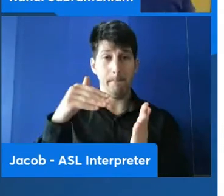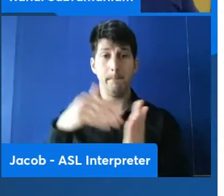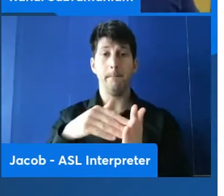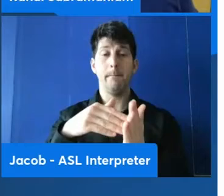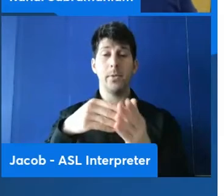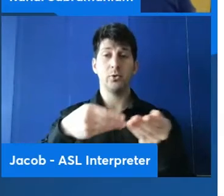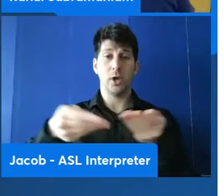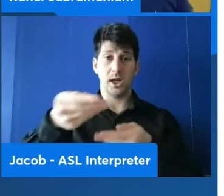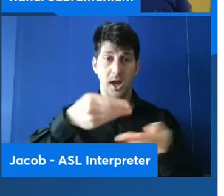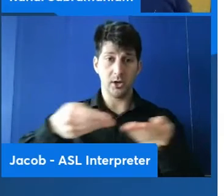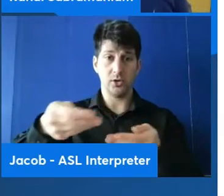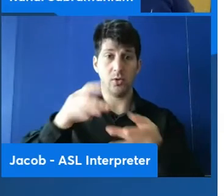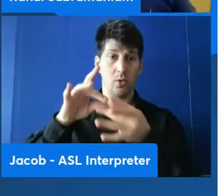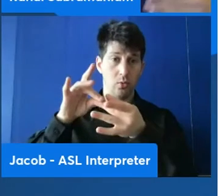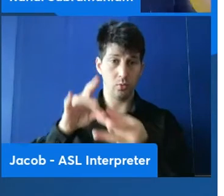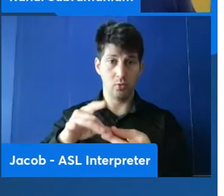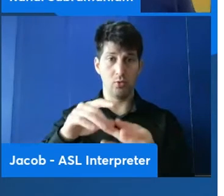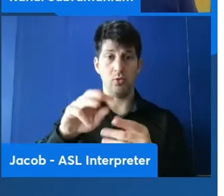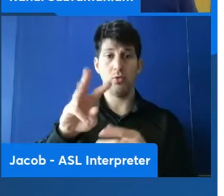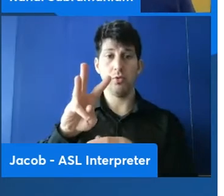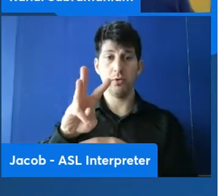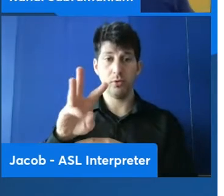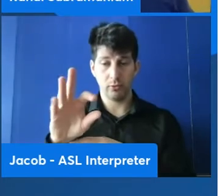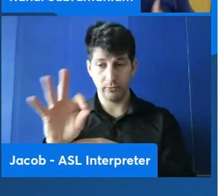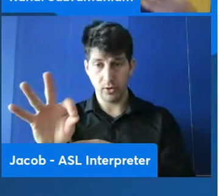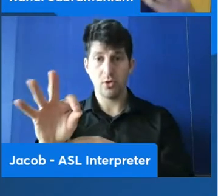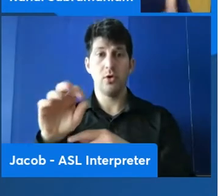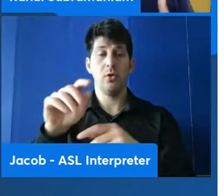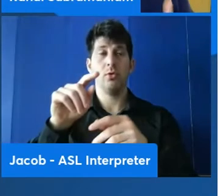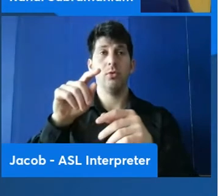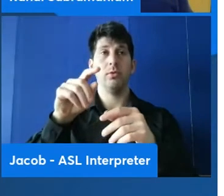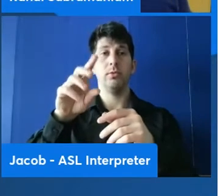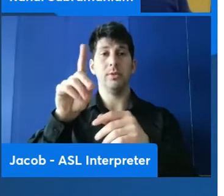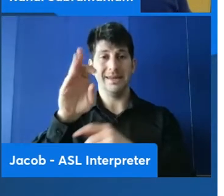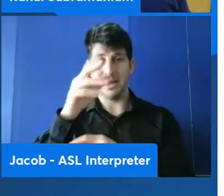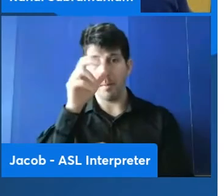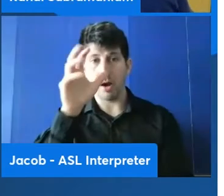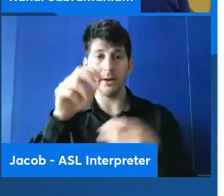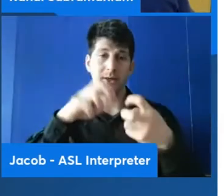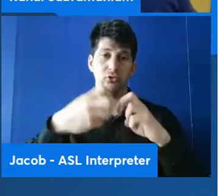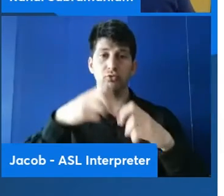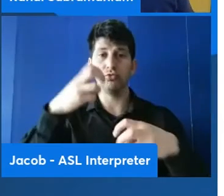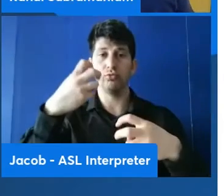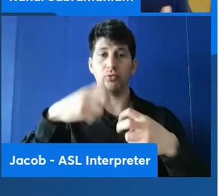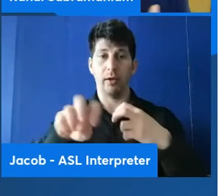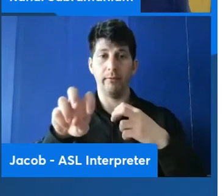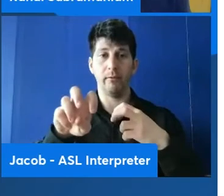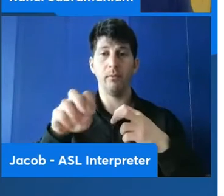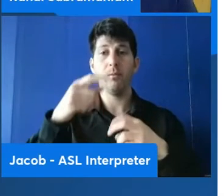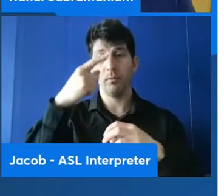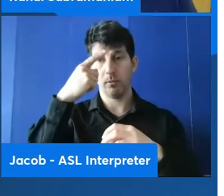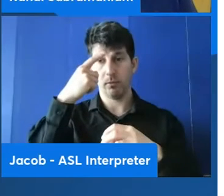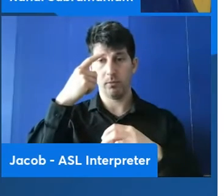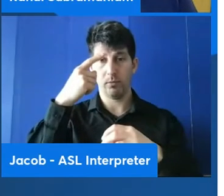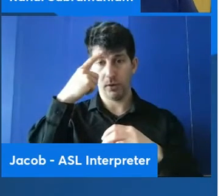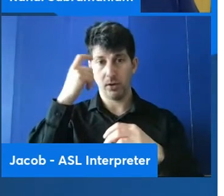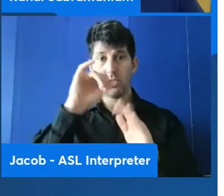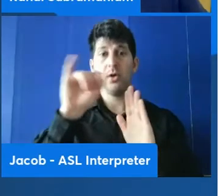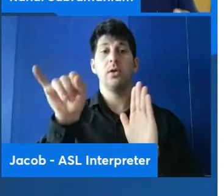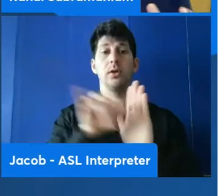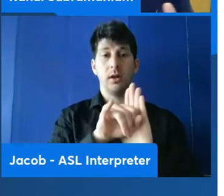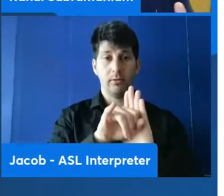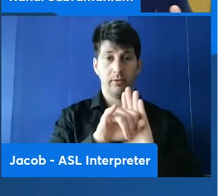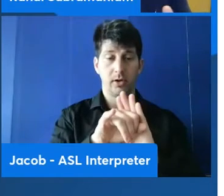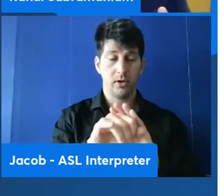entire workflow, debugging an issue is invariably very, very hard, because the way you, number one, identifying an issue,